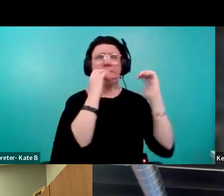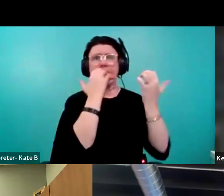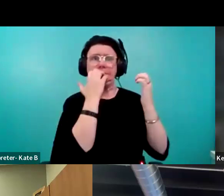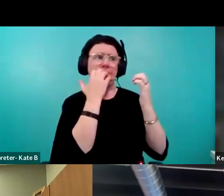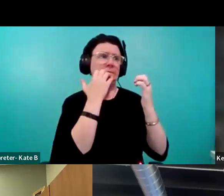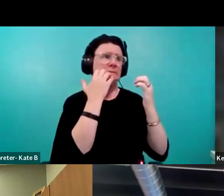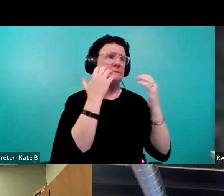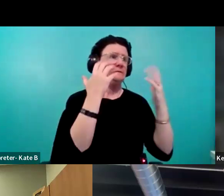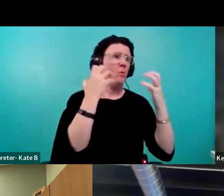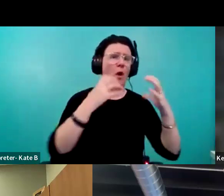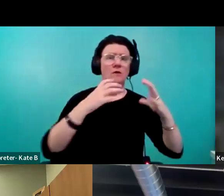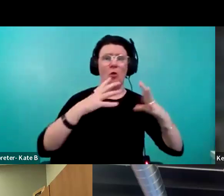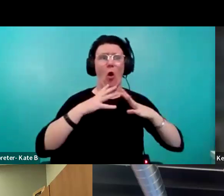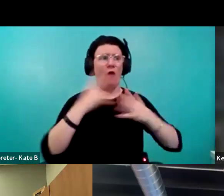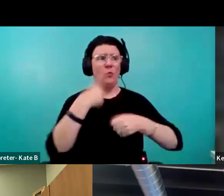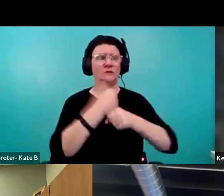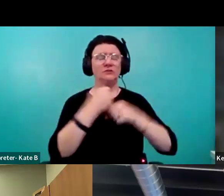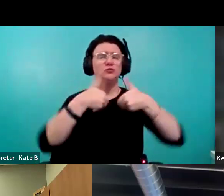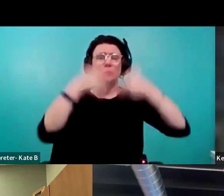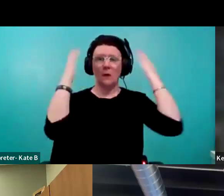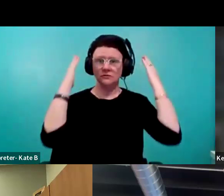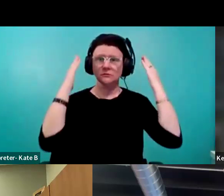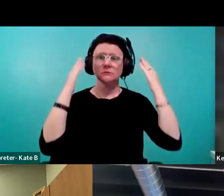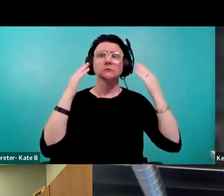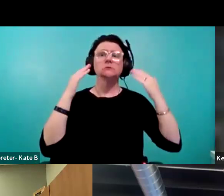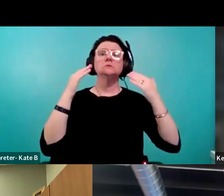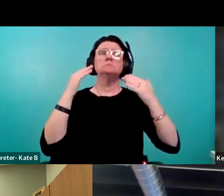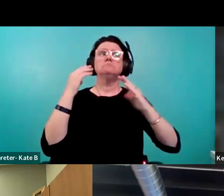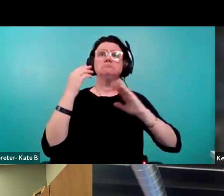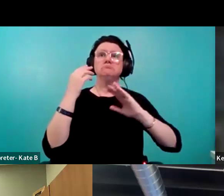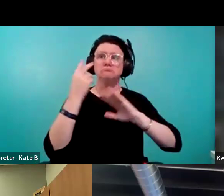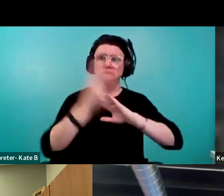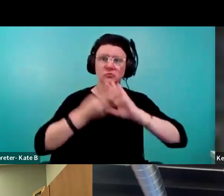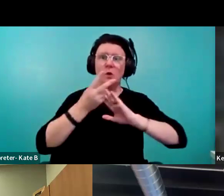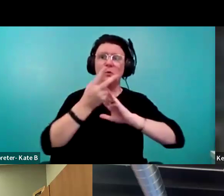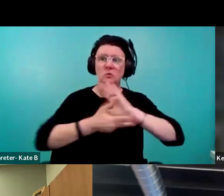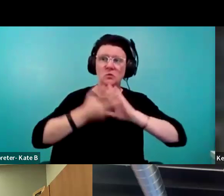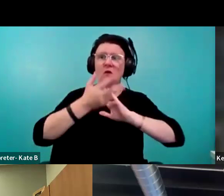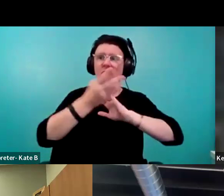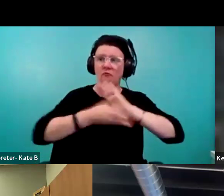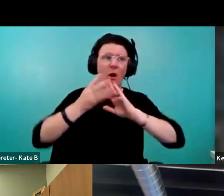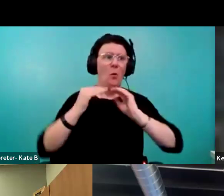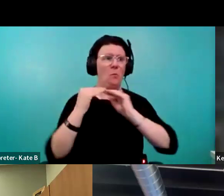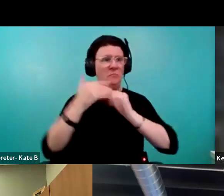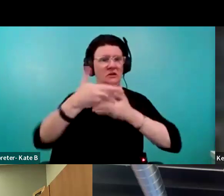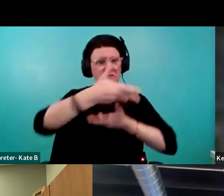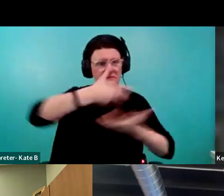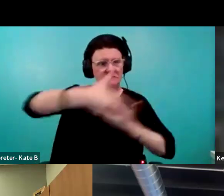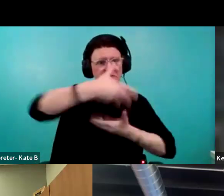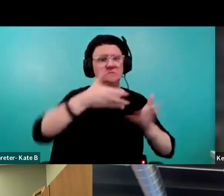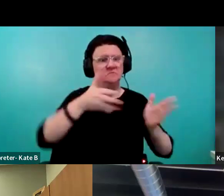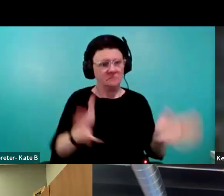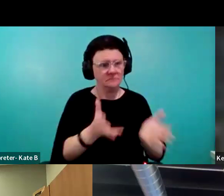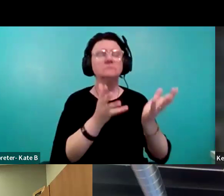take a gap year right away. It was too much. And then within a few hours of being surrounded by peers who encouraged